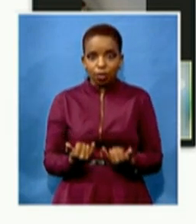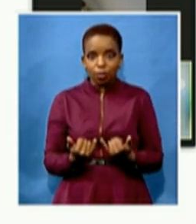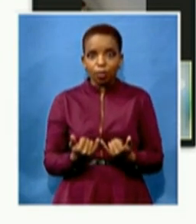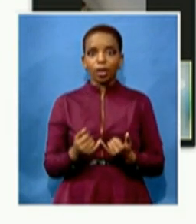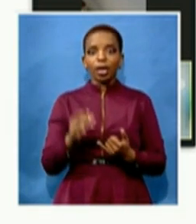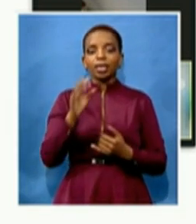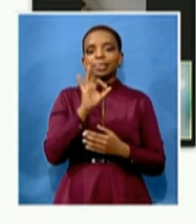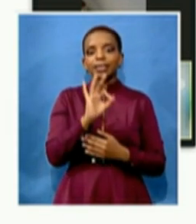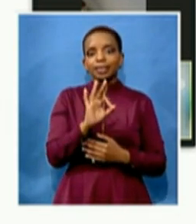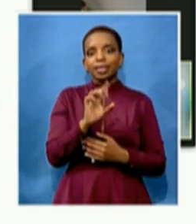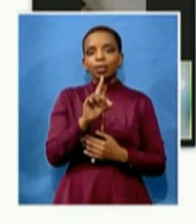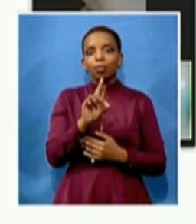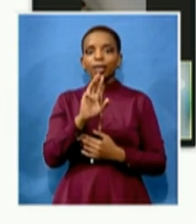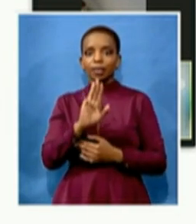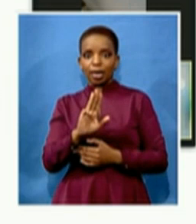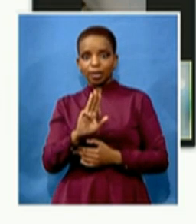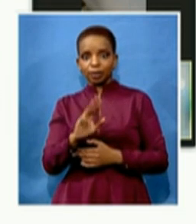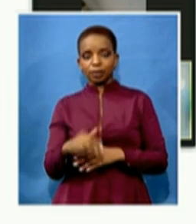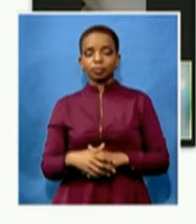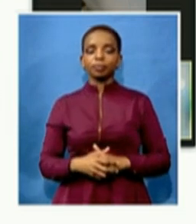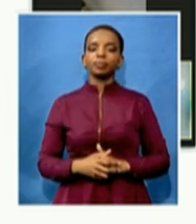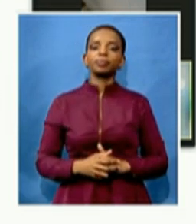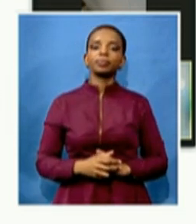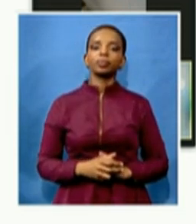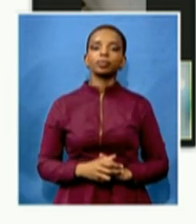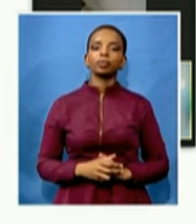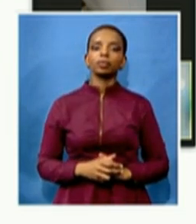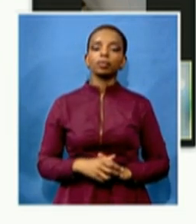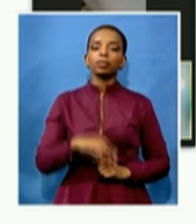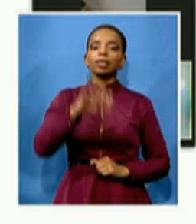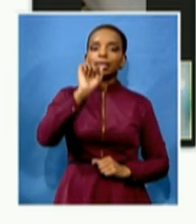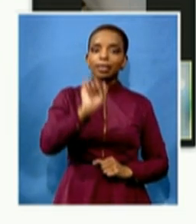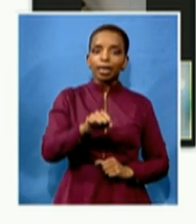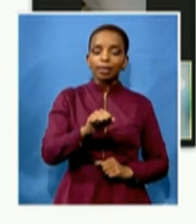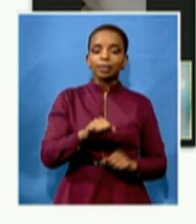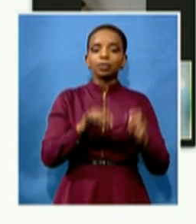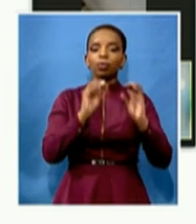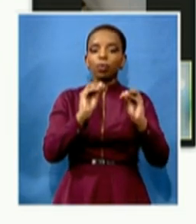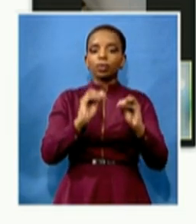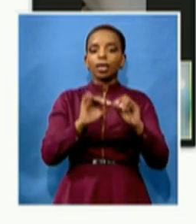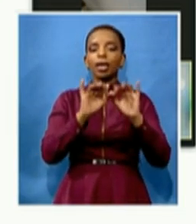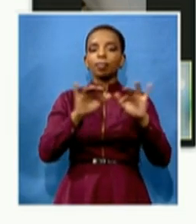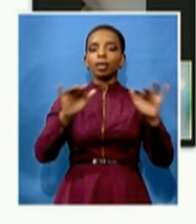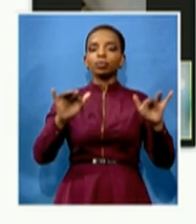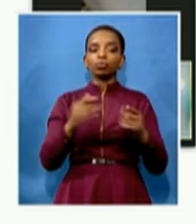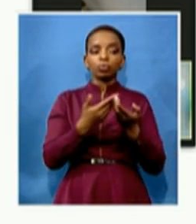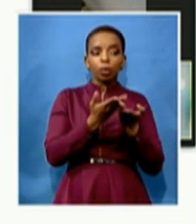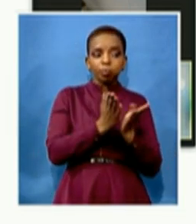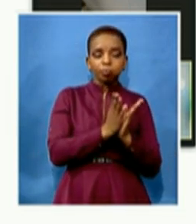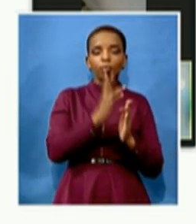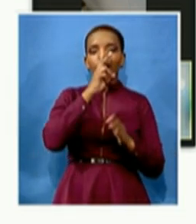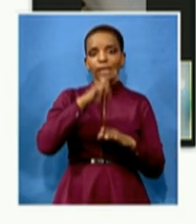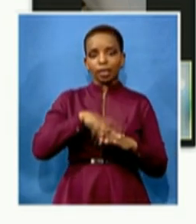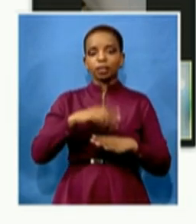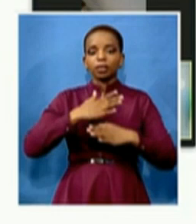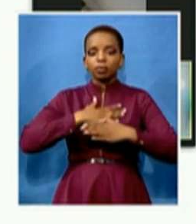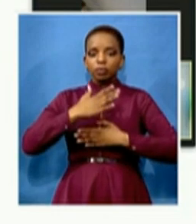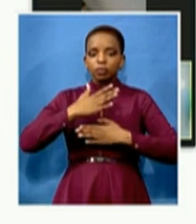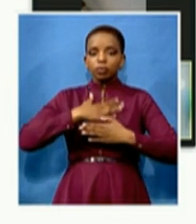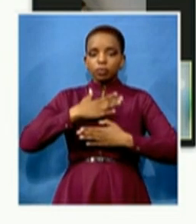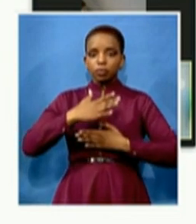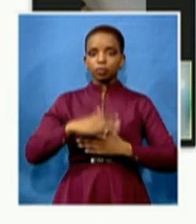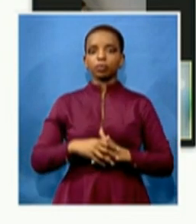course, the proportion of patients needing oxygen. As we know, as the healthcare protocols change, this will, of course,